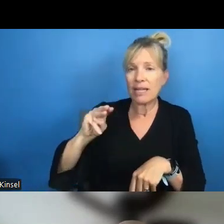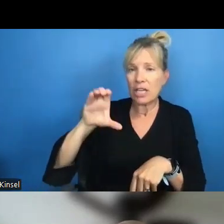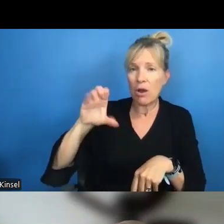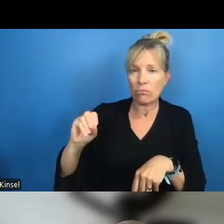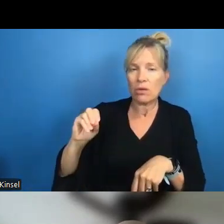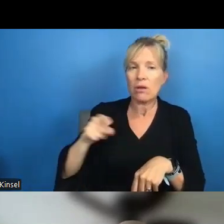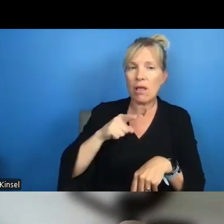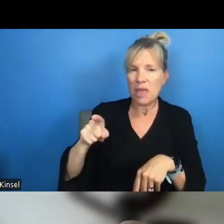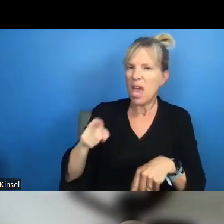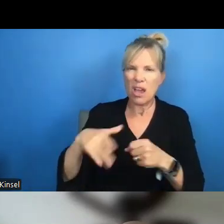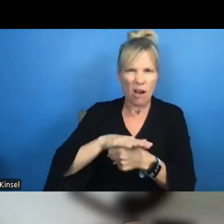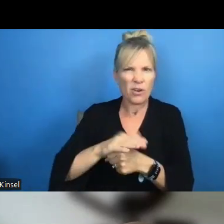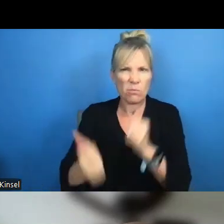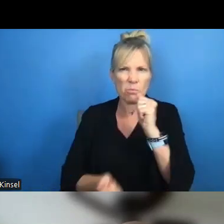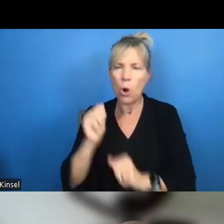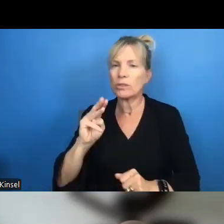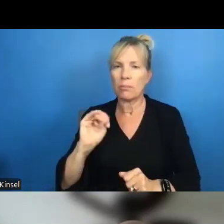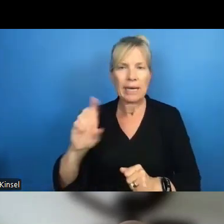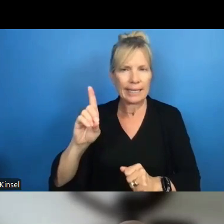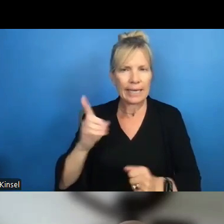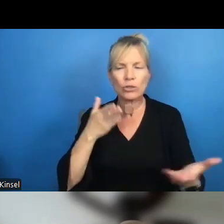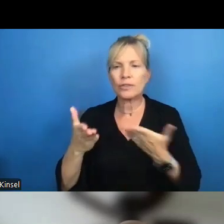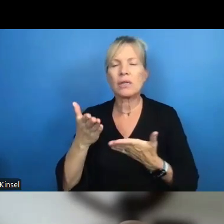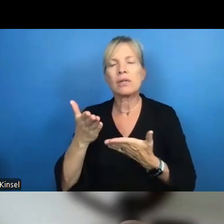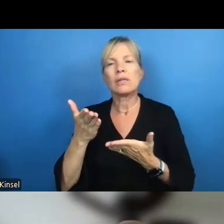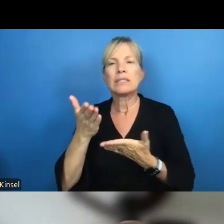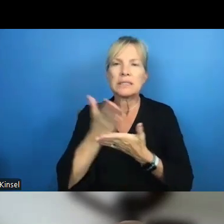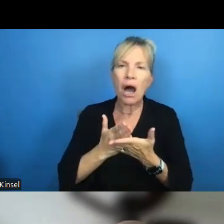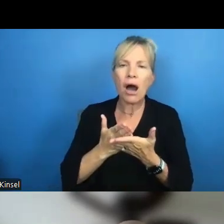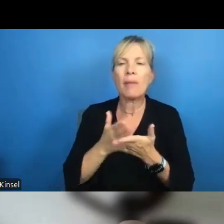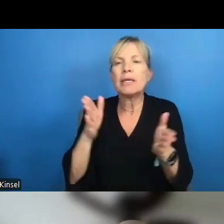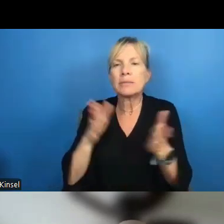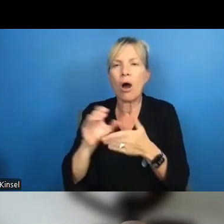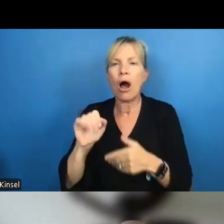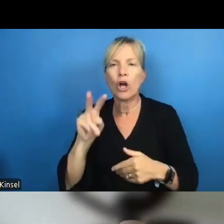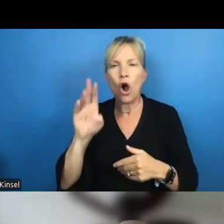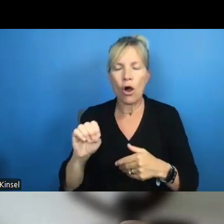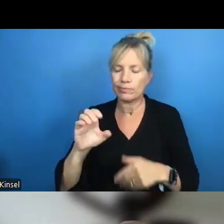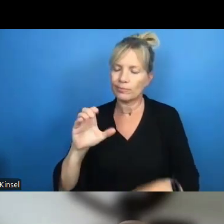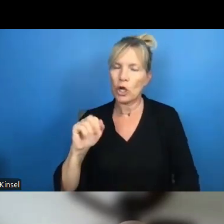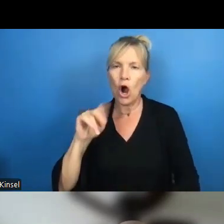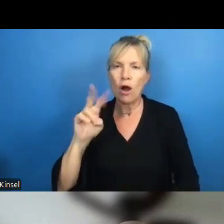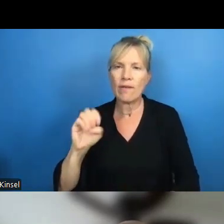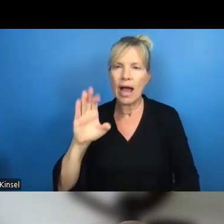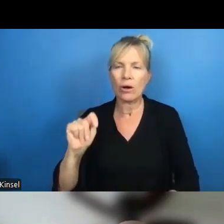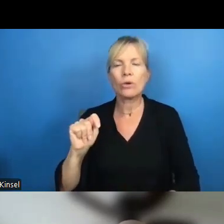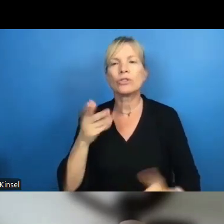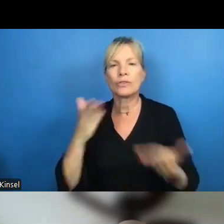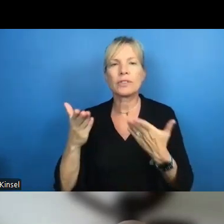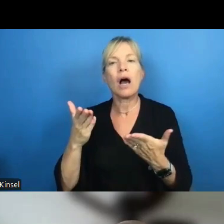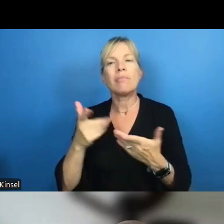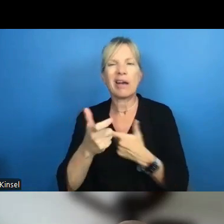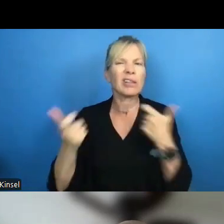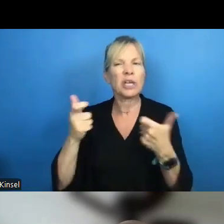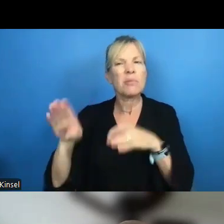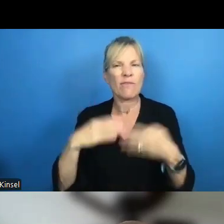covered most Medicaid services, a few small carve-out services, but largely covered behavioral health services, physical